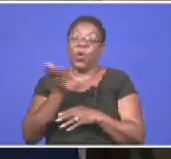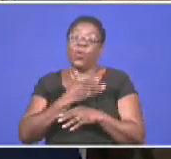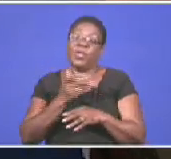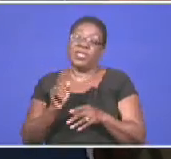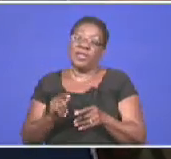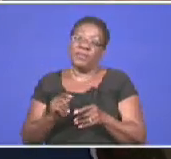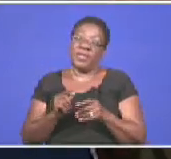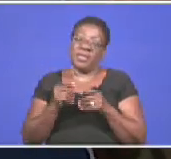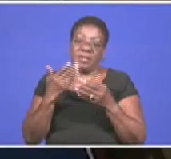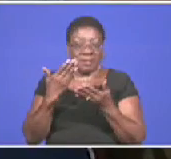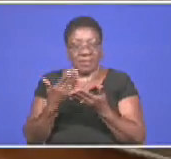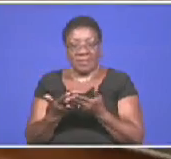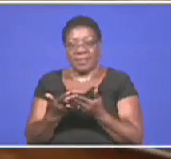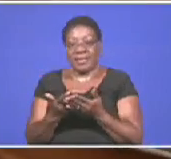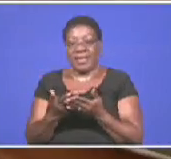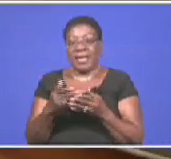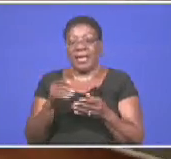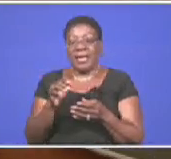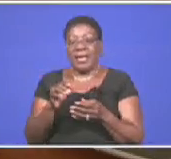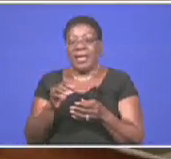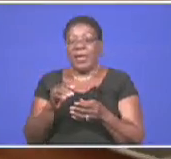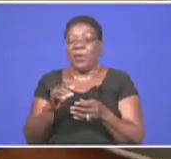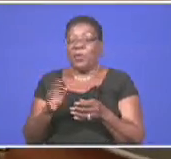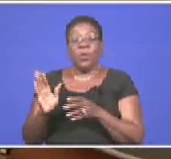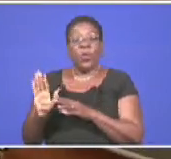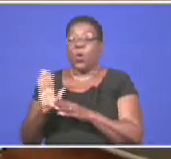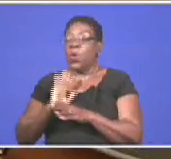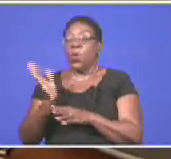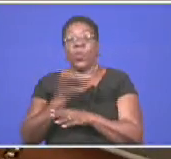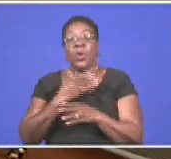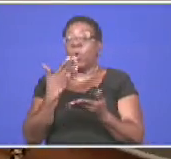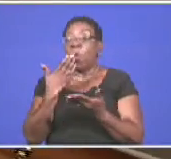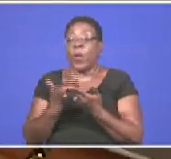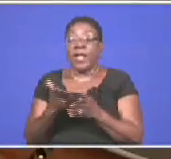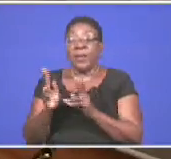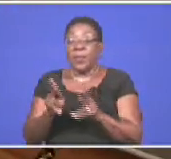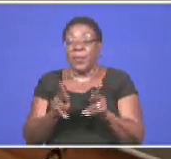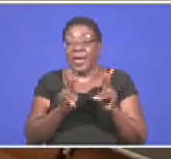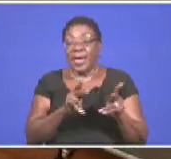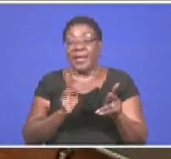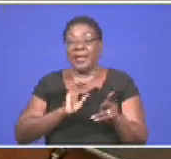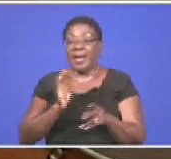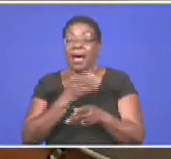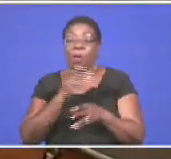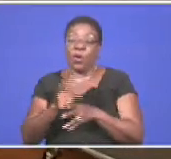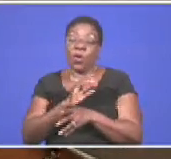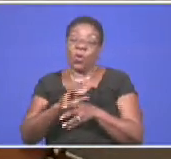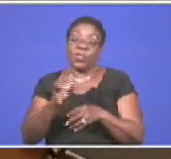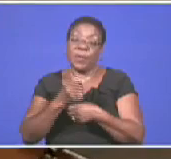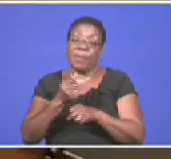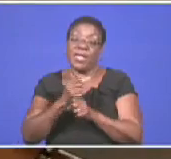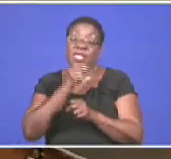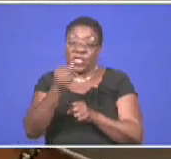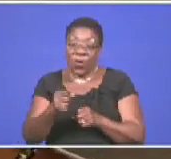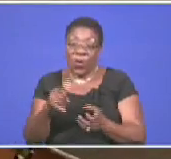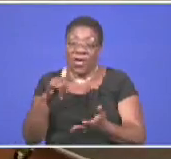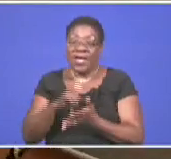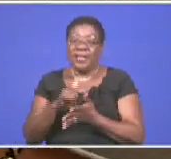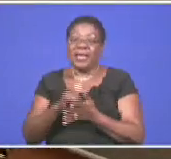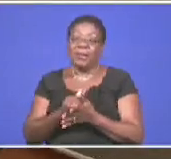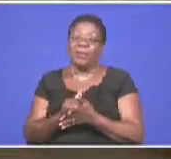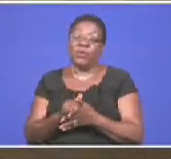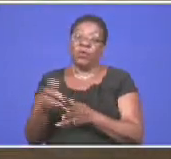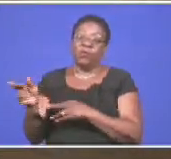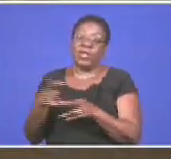straight. Like, everything was fine. We were very prepared. Our coach made sure and ensured that we did the necessary in order to win this